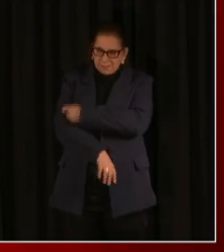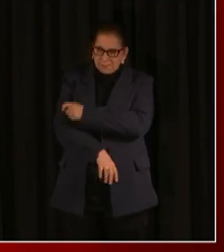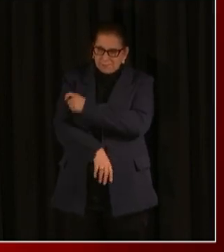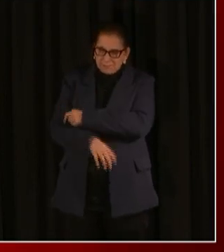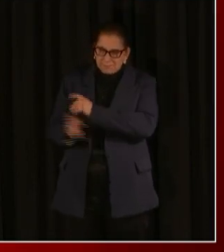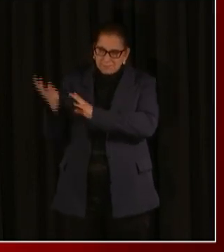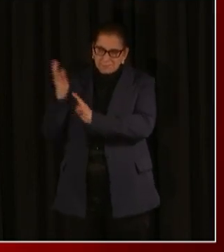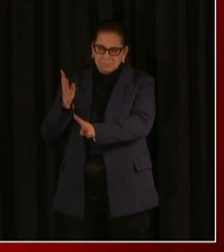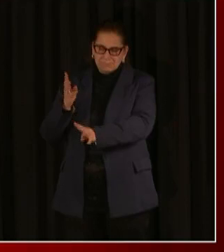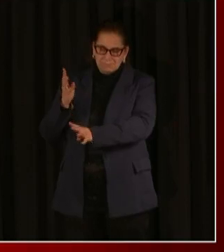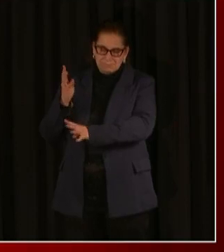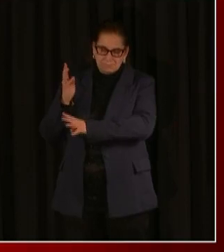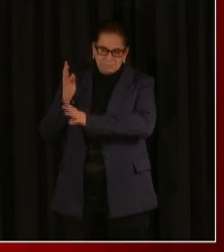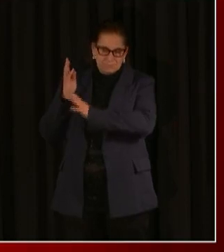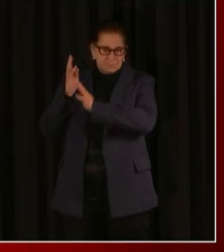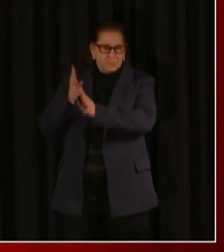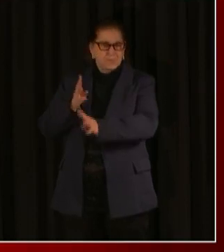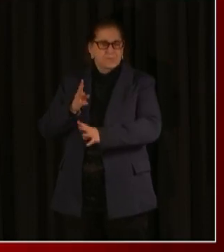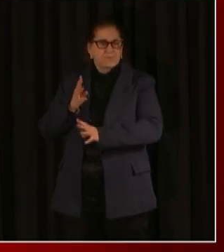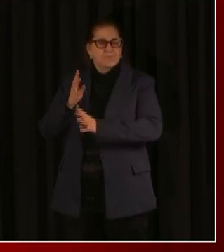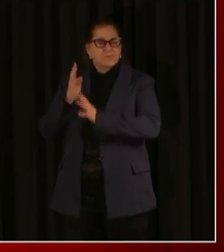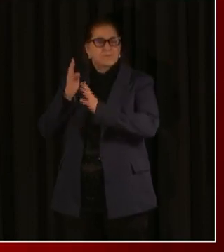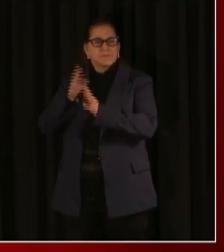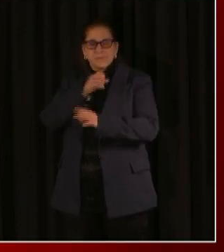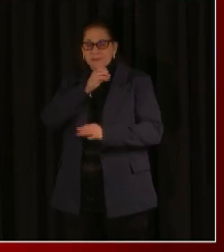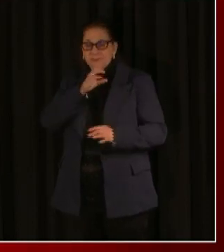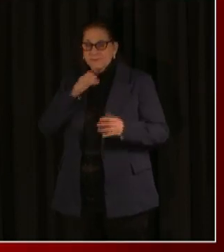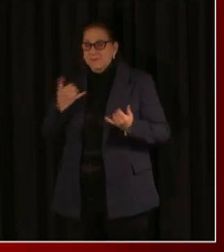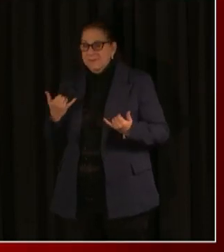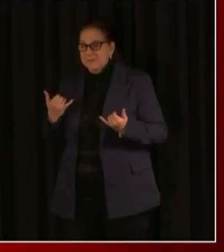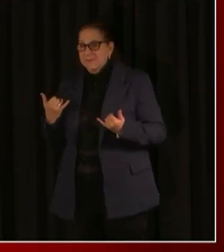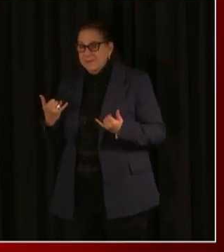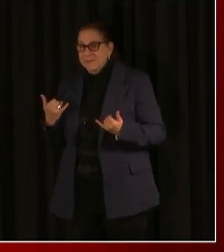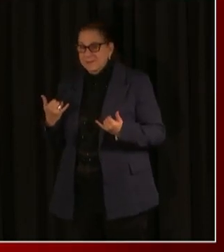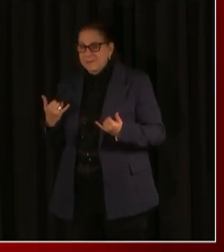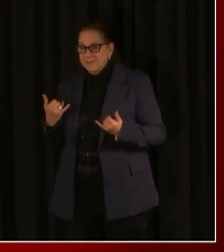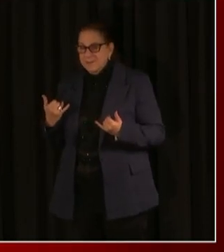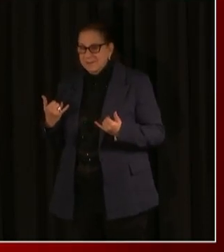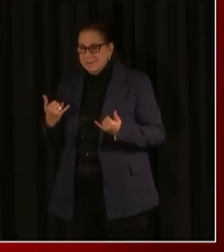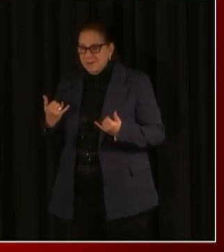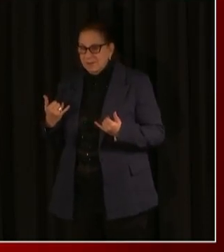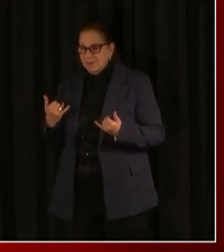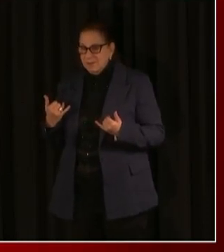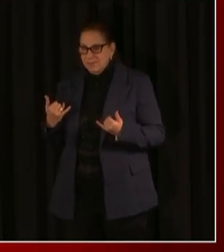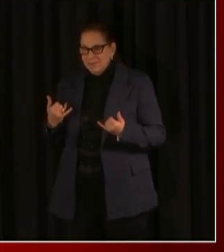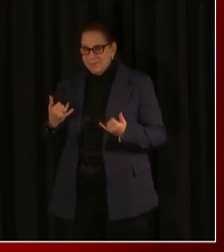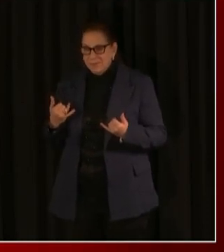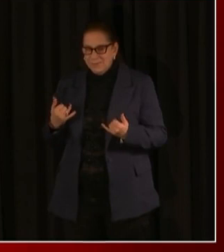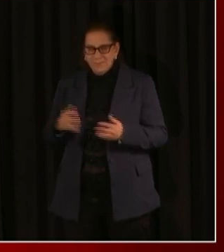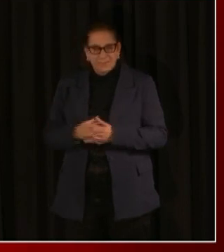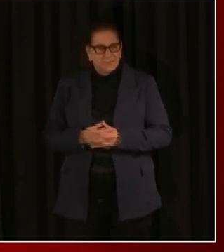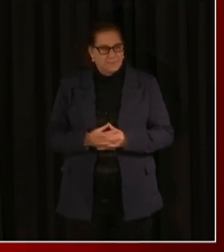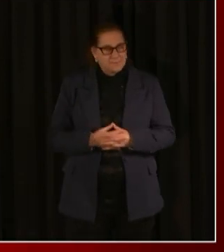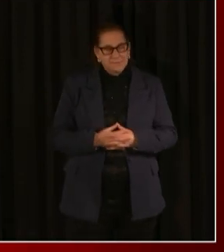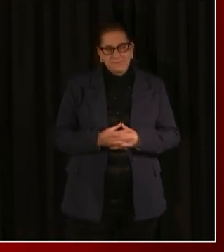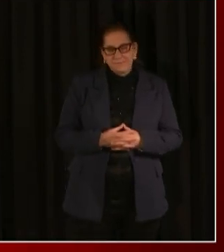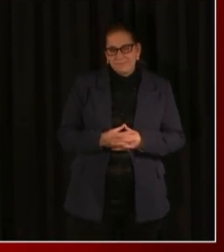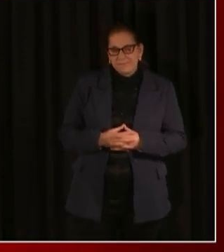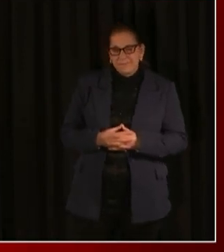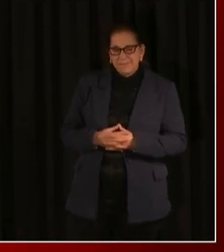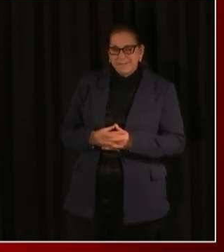long as there is interest. So without further information in terms of allocations and planning, it is hard to